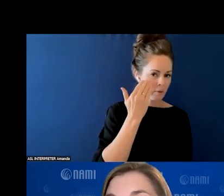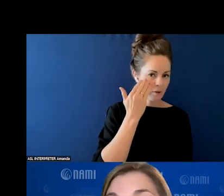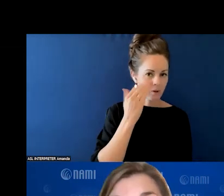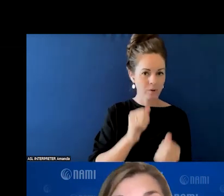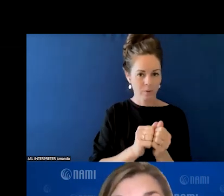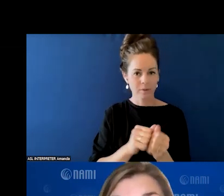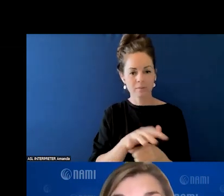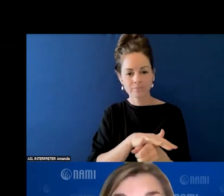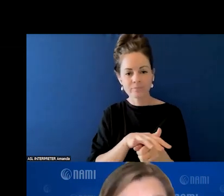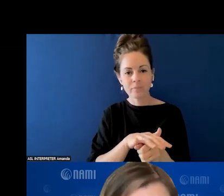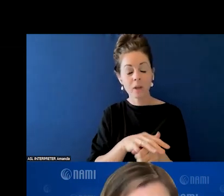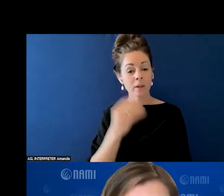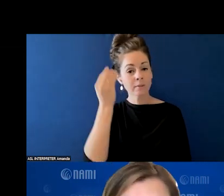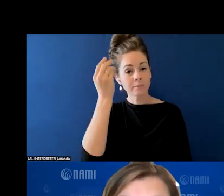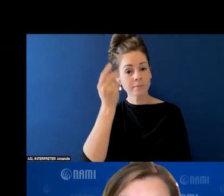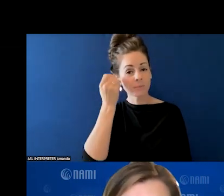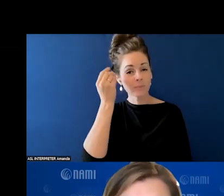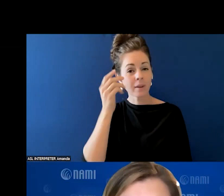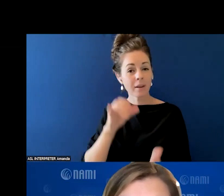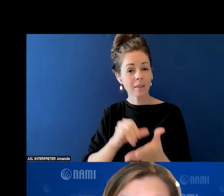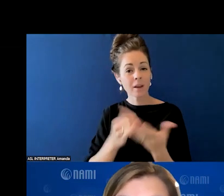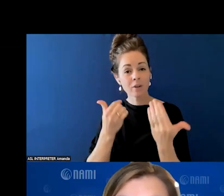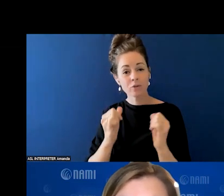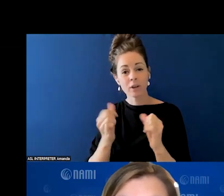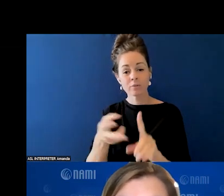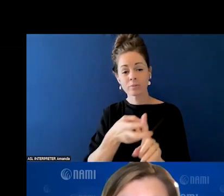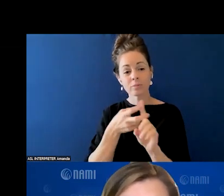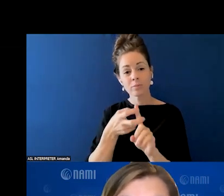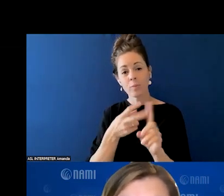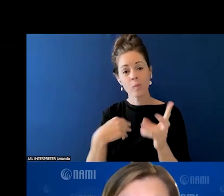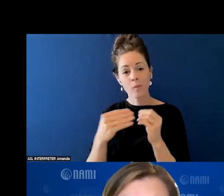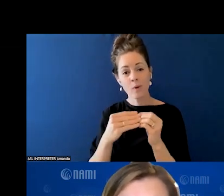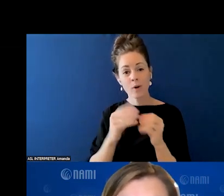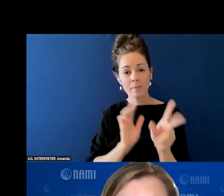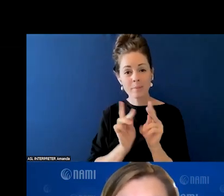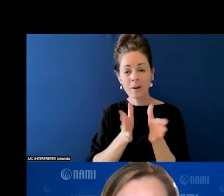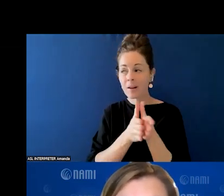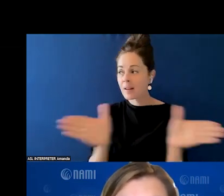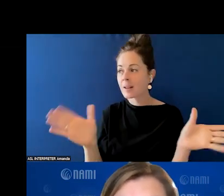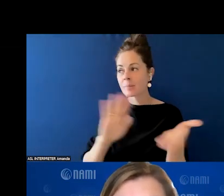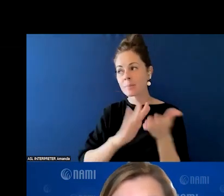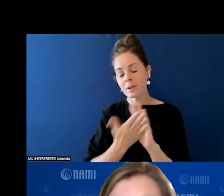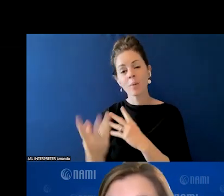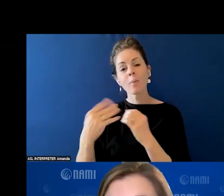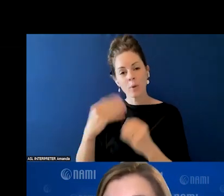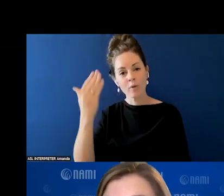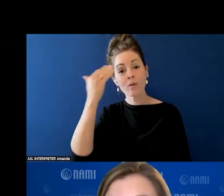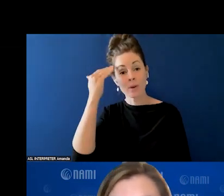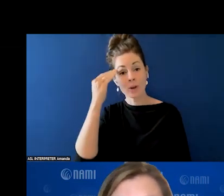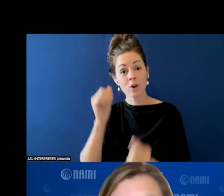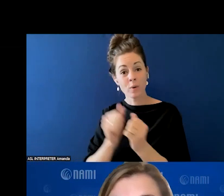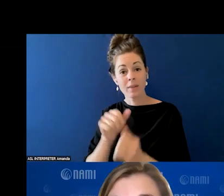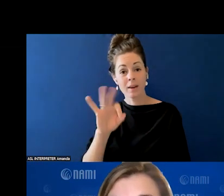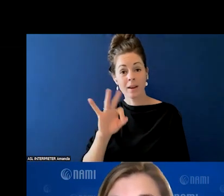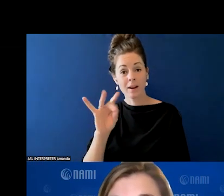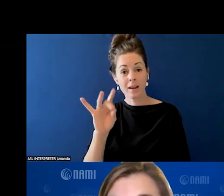something to be thinking about as we're all trying to get more people across the country familiar with 988 and leverage the great resources